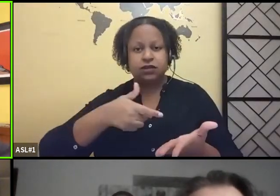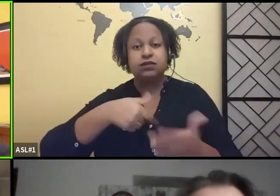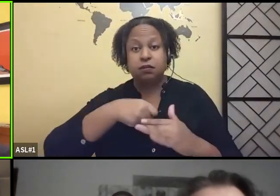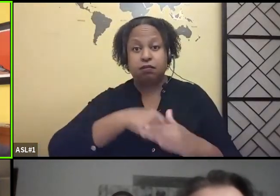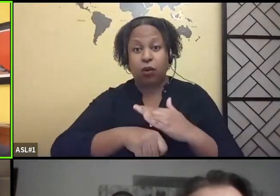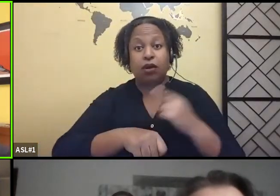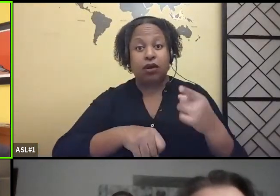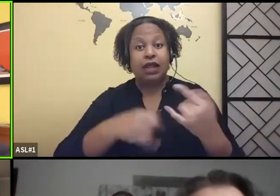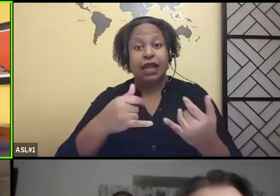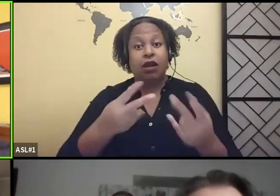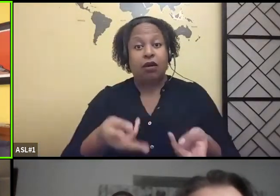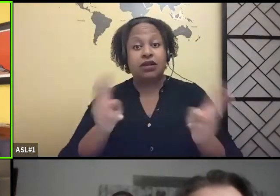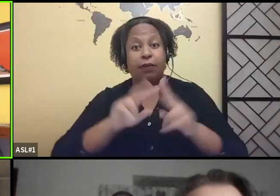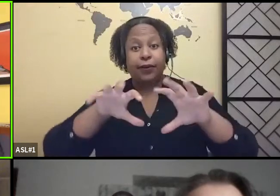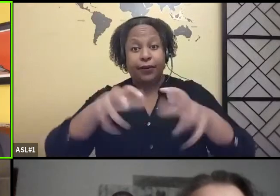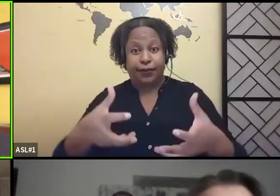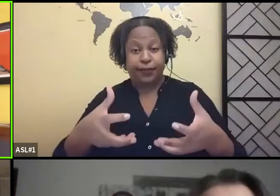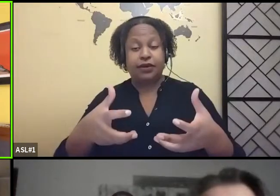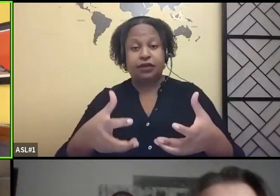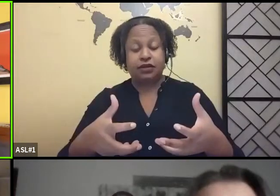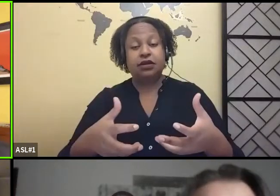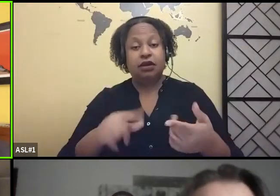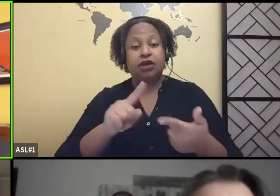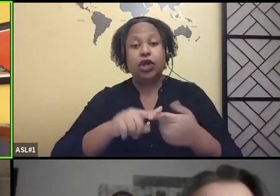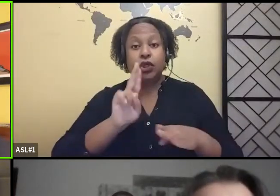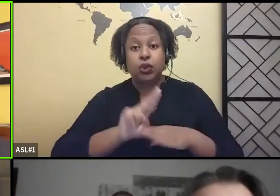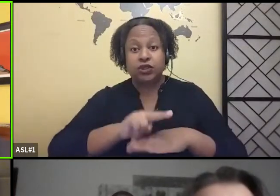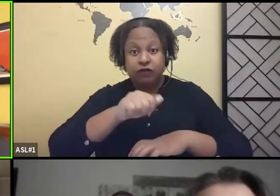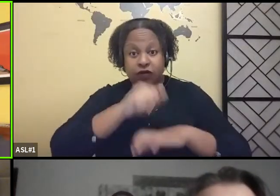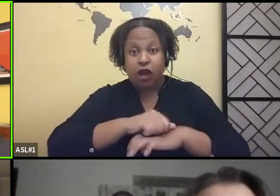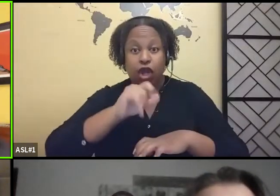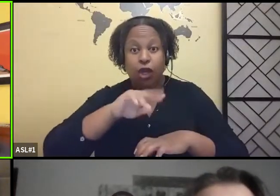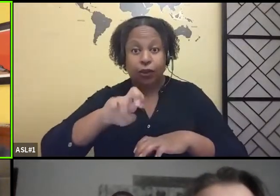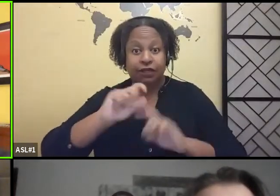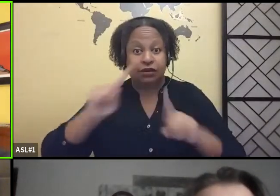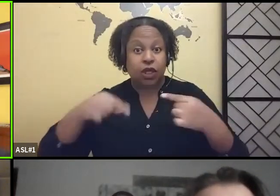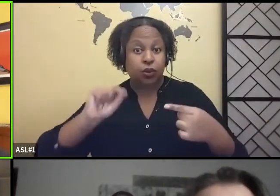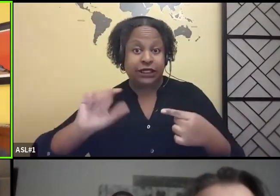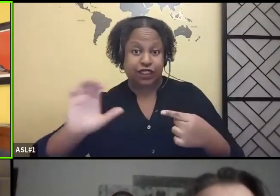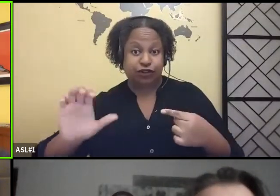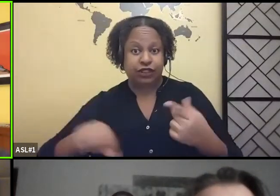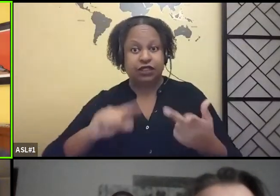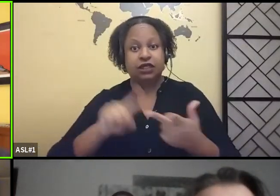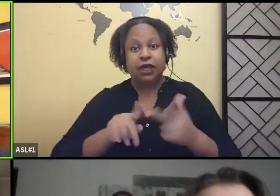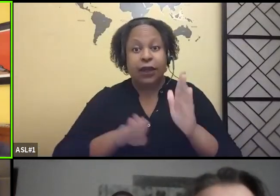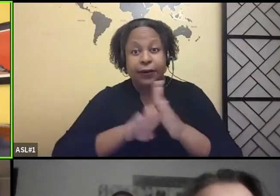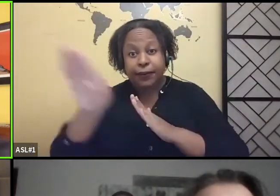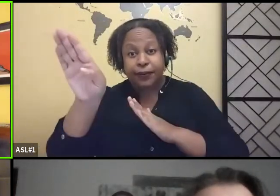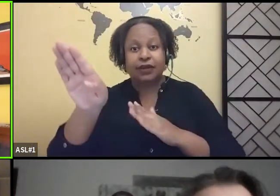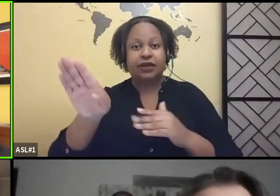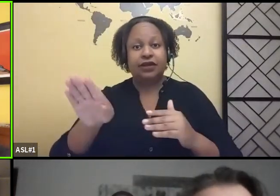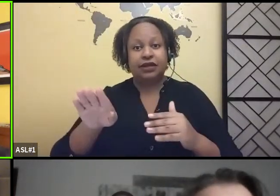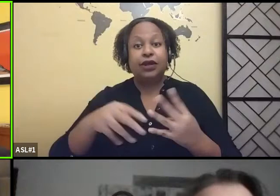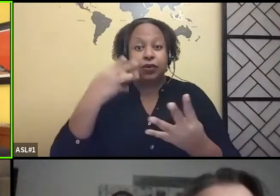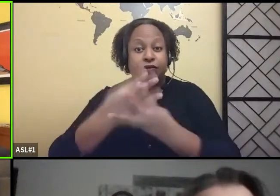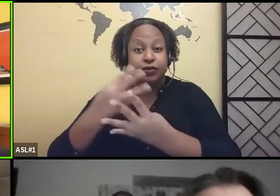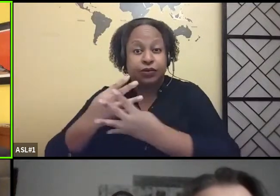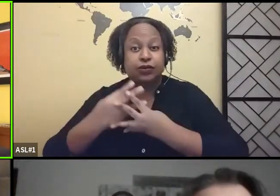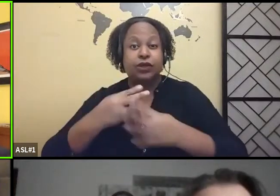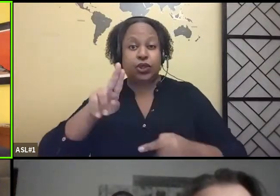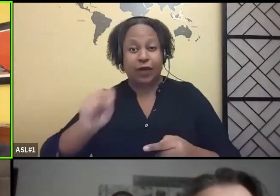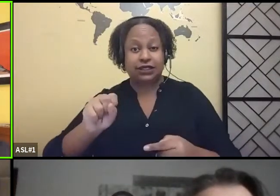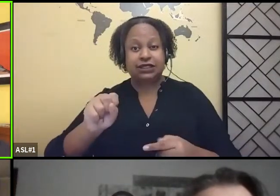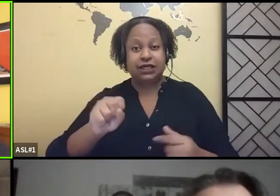20th century. Another is the rise in mass incarceration in the United States. There are all of these